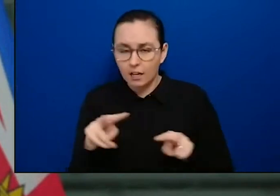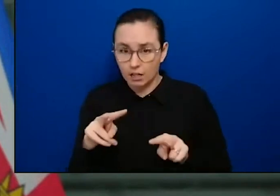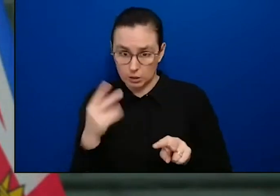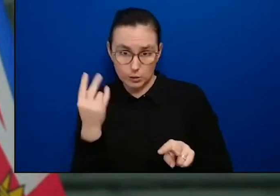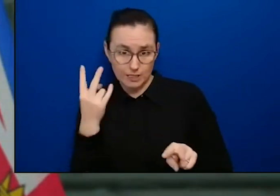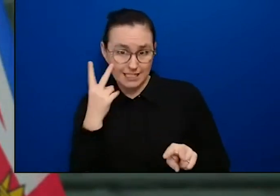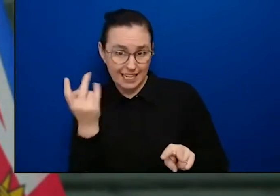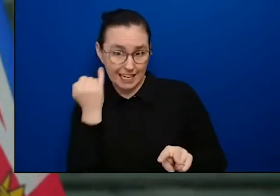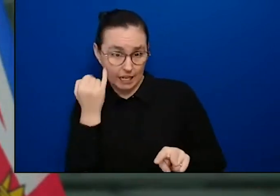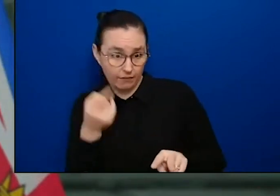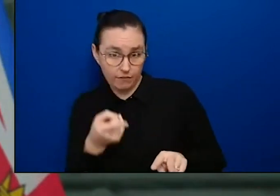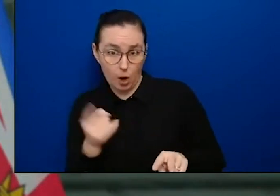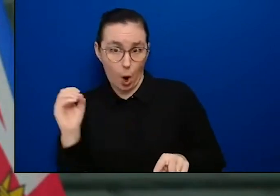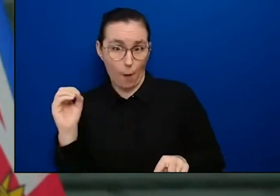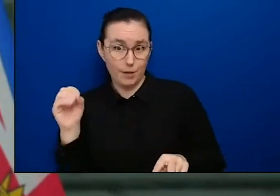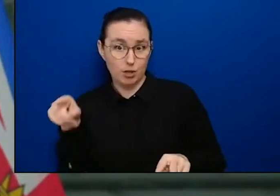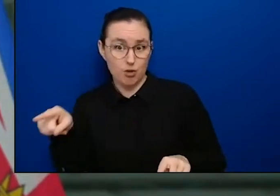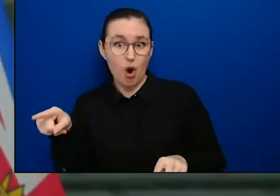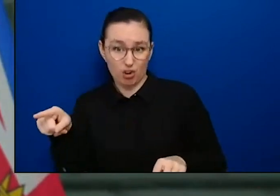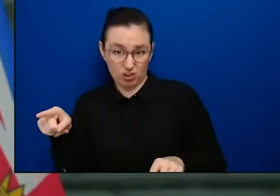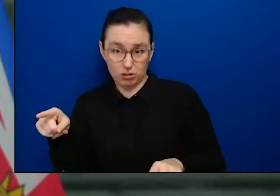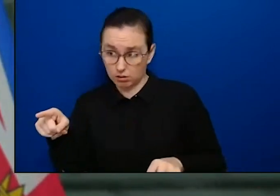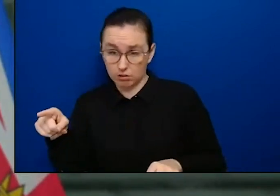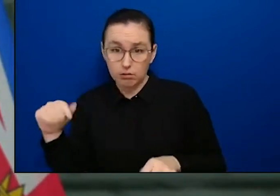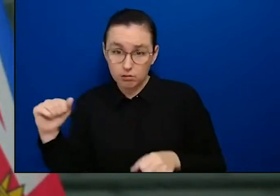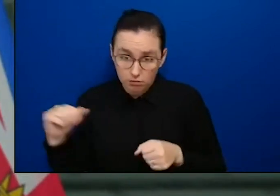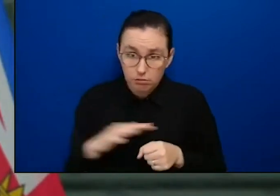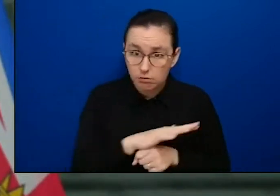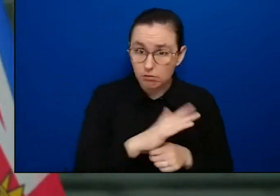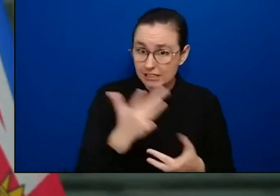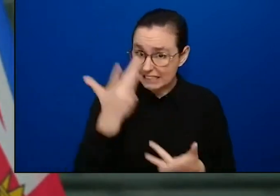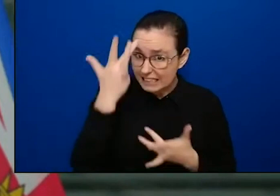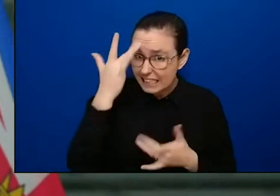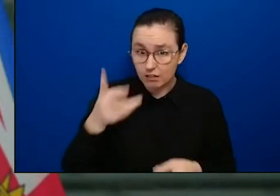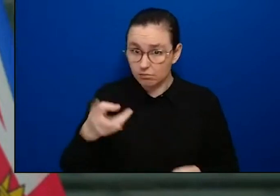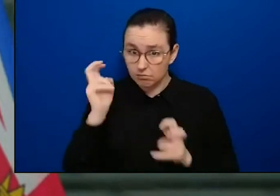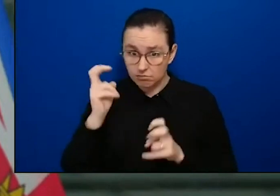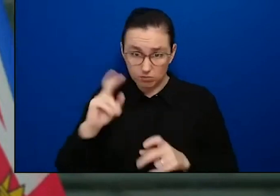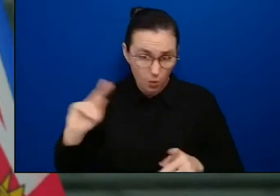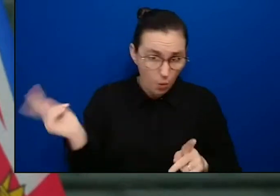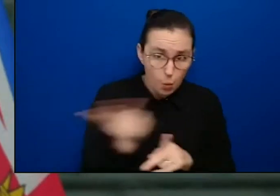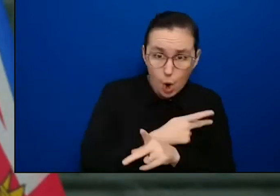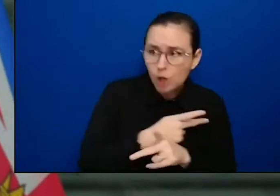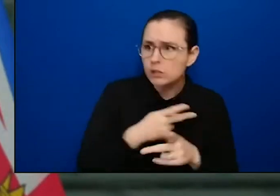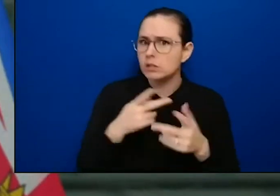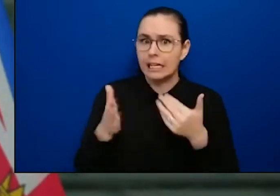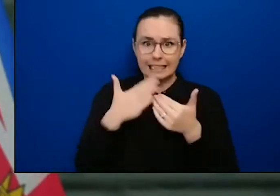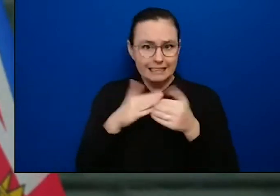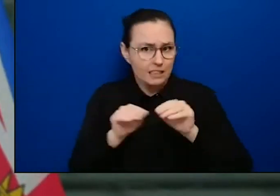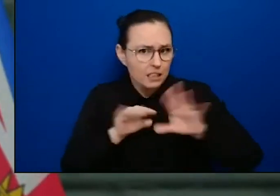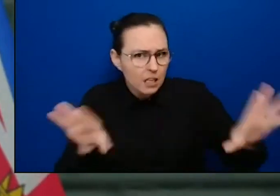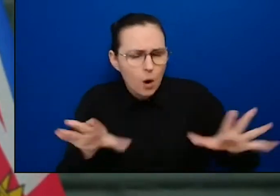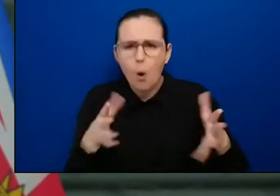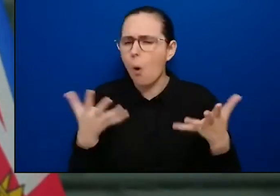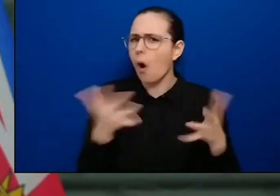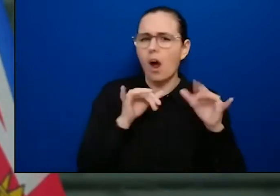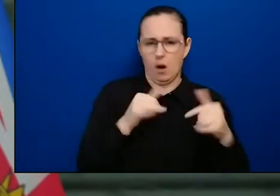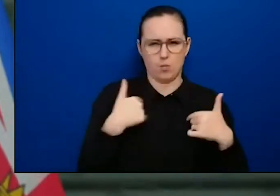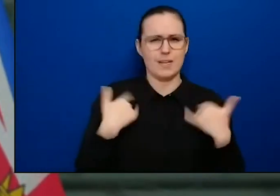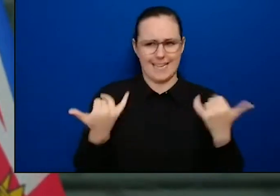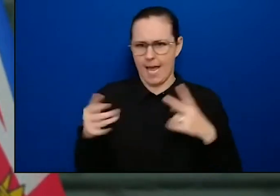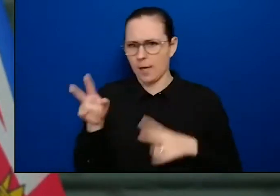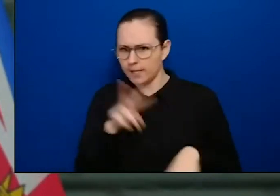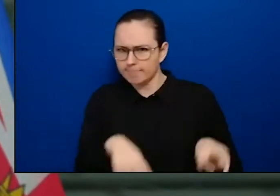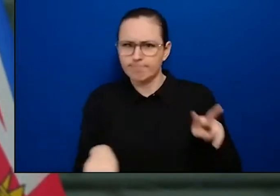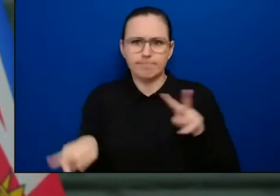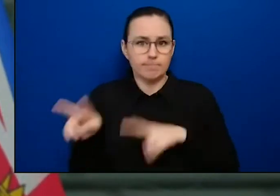need to understand if this virus is going to be, this strain of the virus is going to be more transmittable